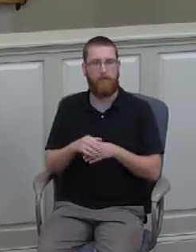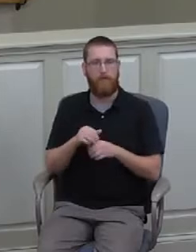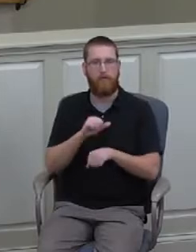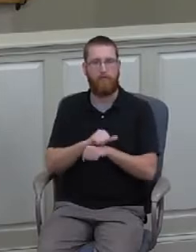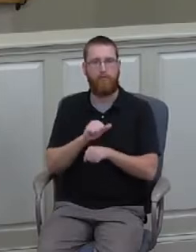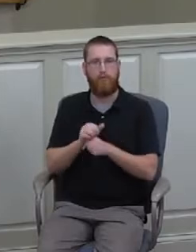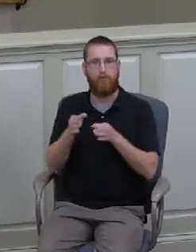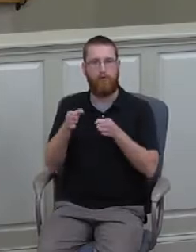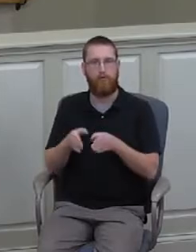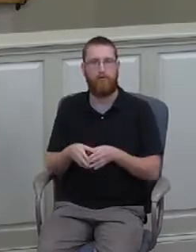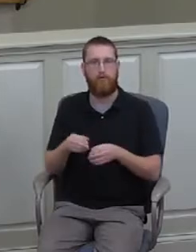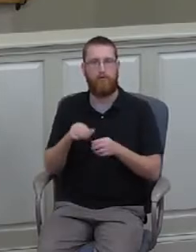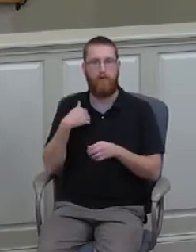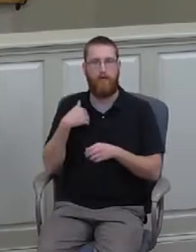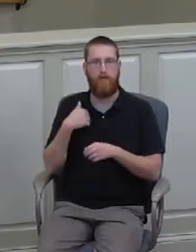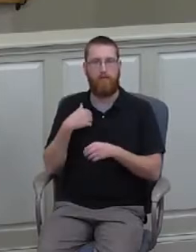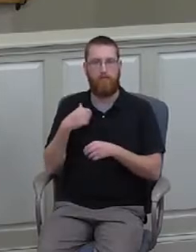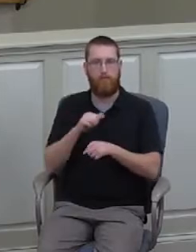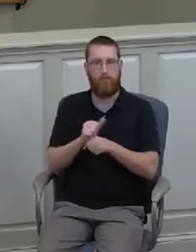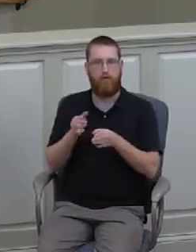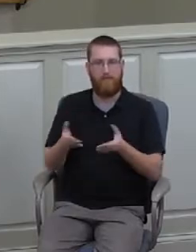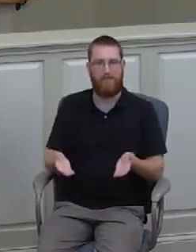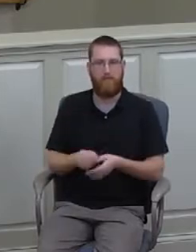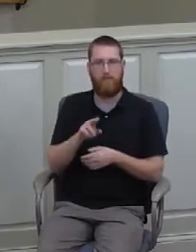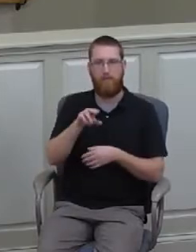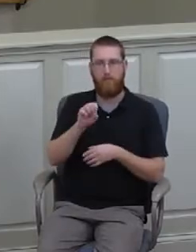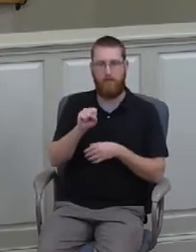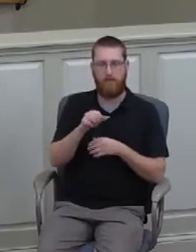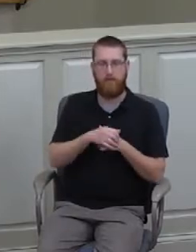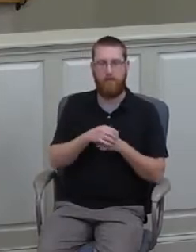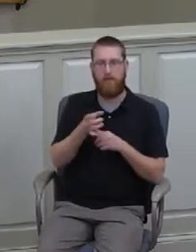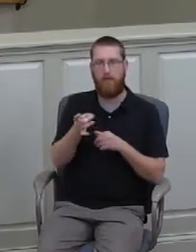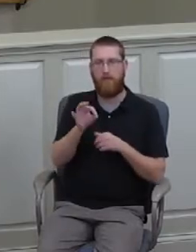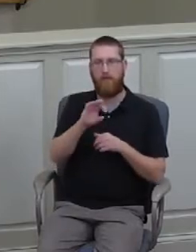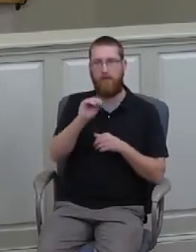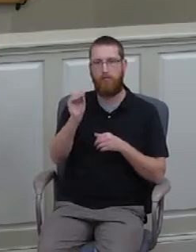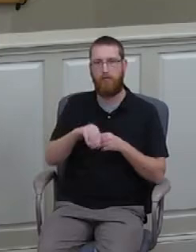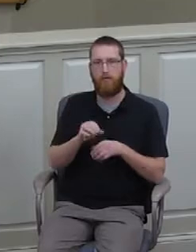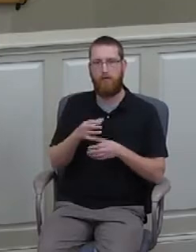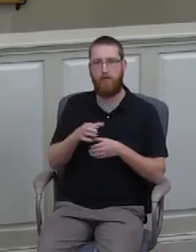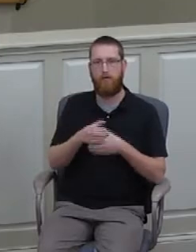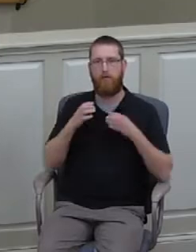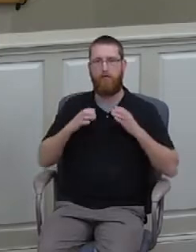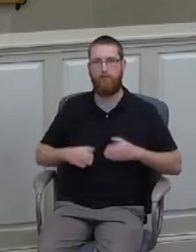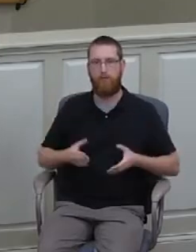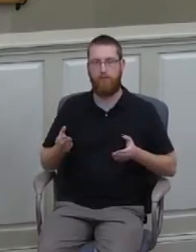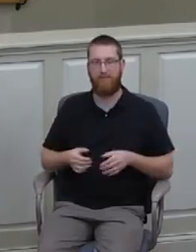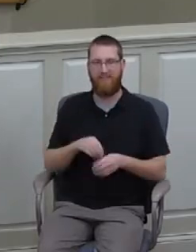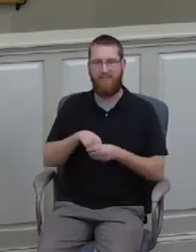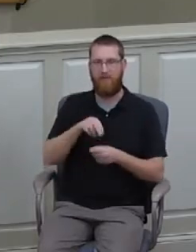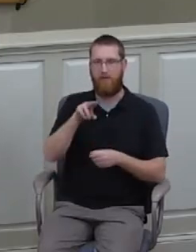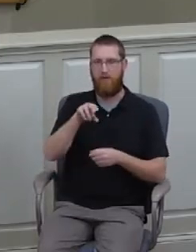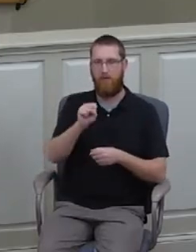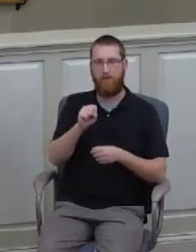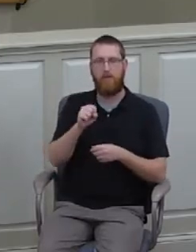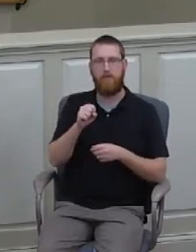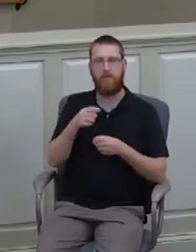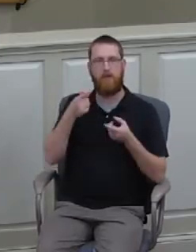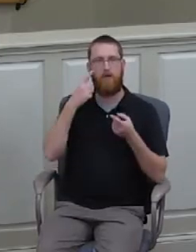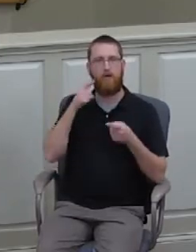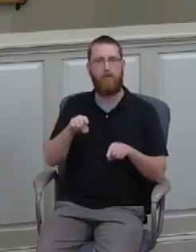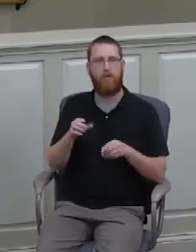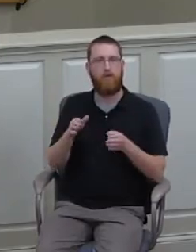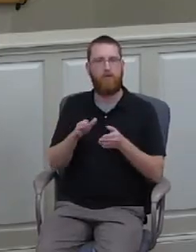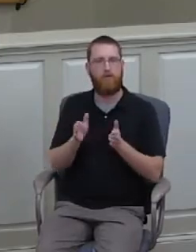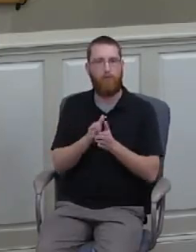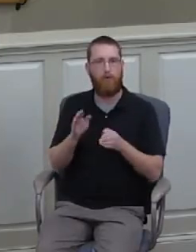of all businesses with employees in the United States, whereas 89% of consumers in the United States agree that small businesses